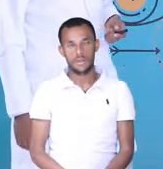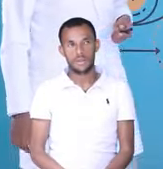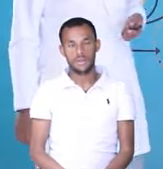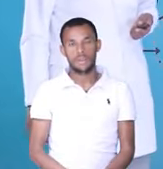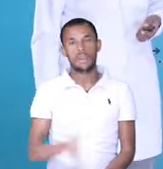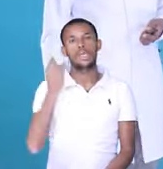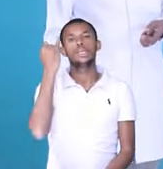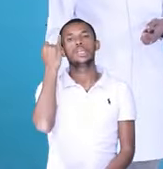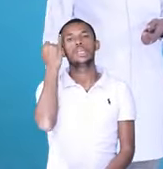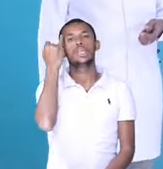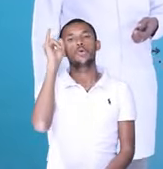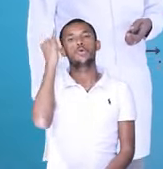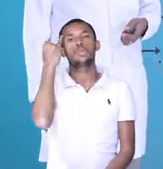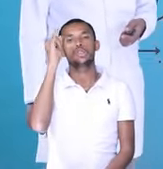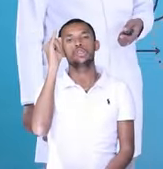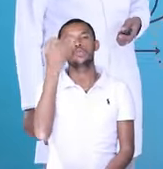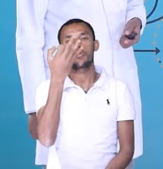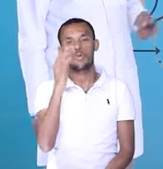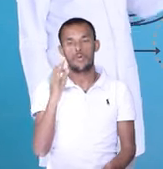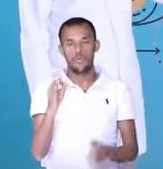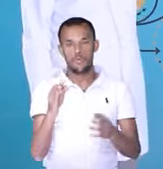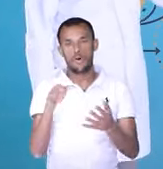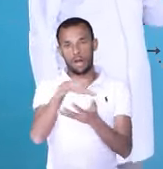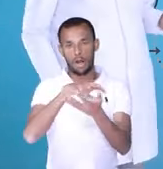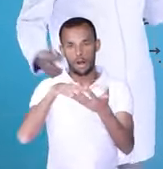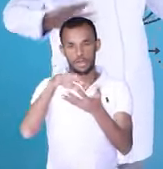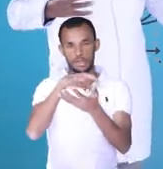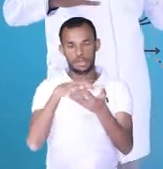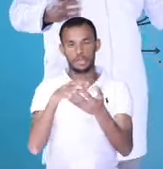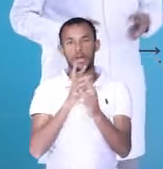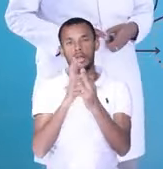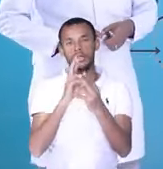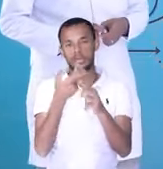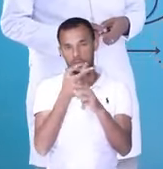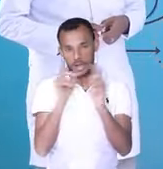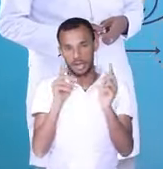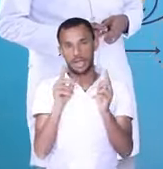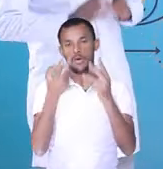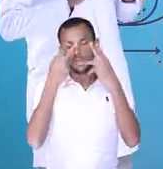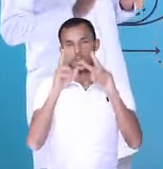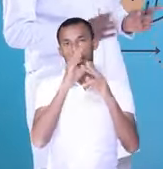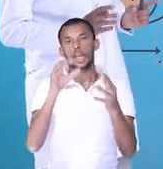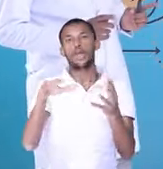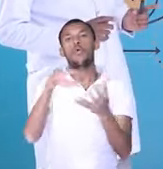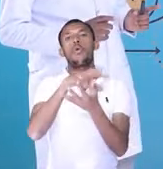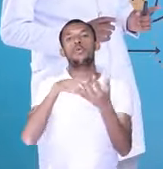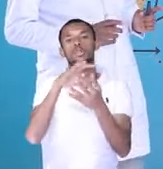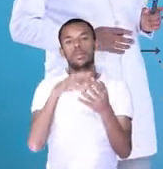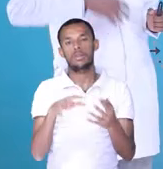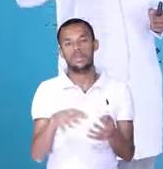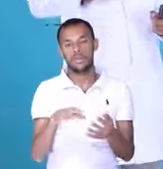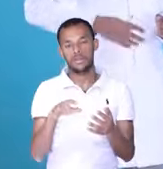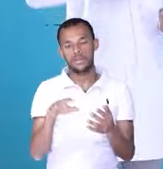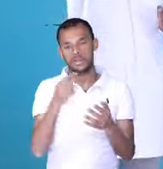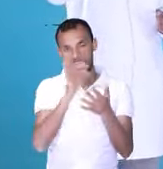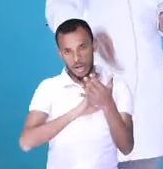theories of reaction rates, especially concentration and collision theory. Simply,